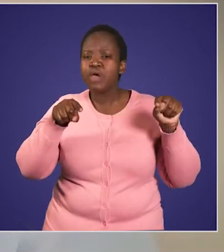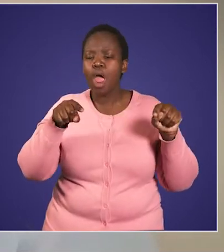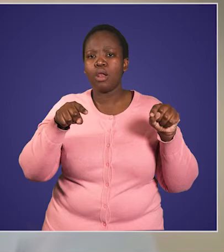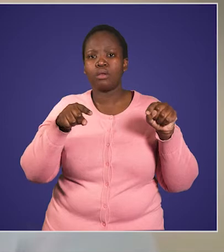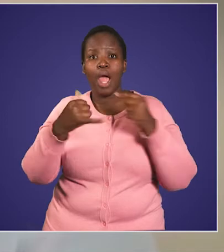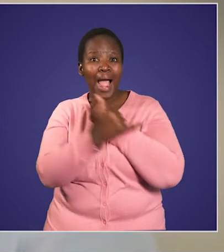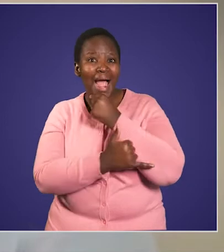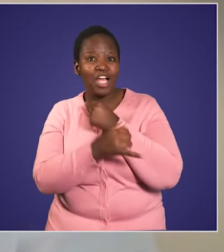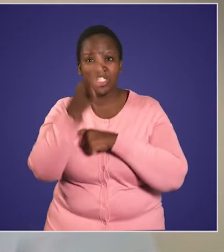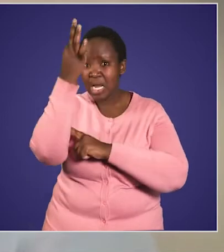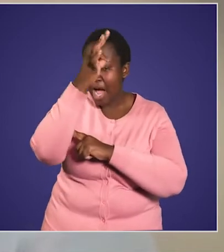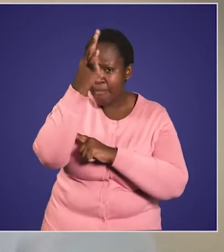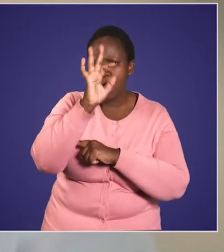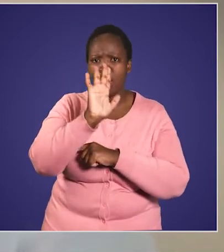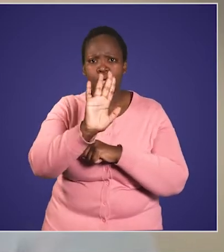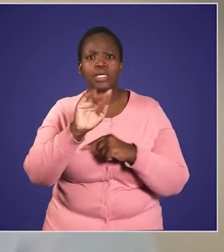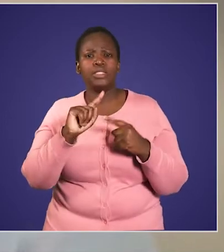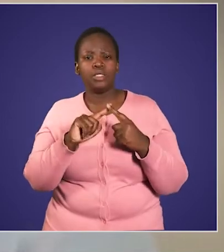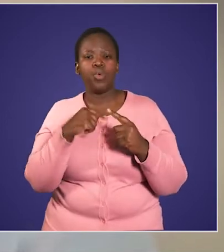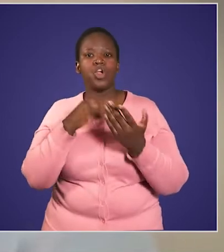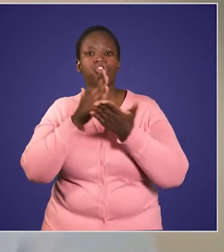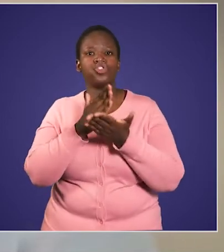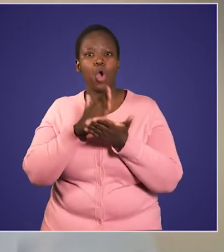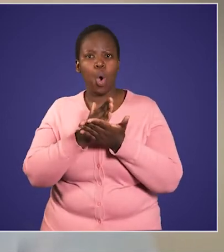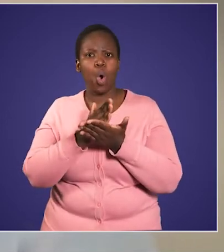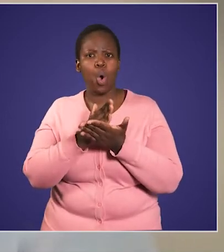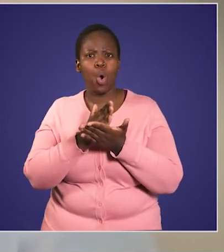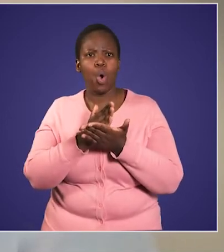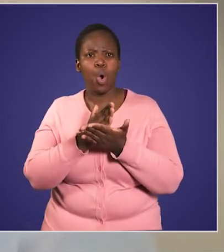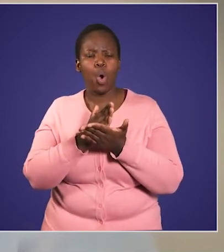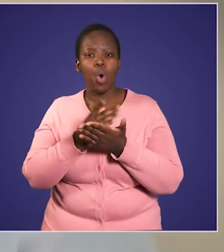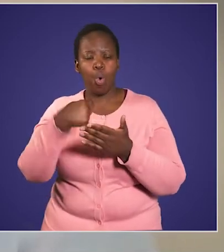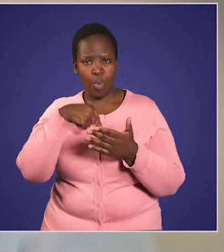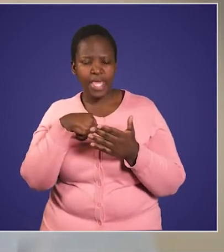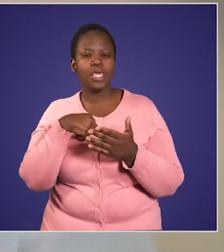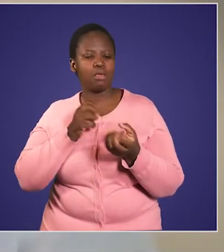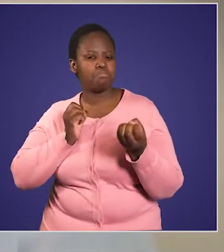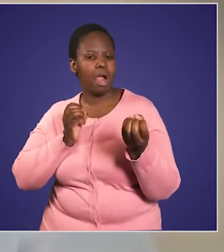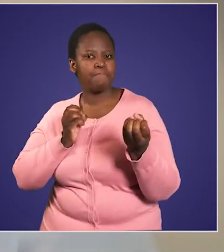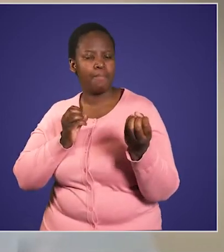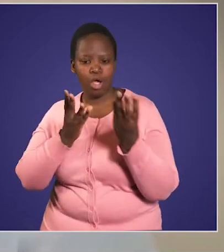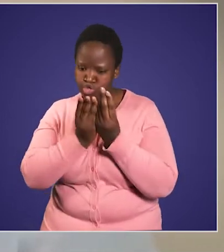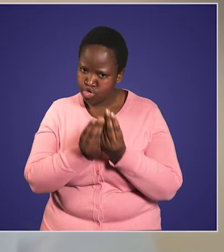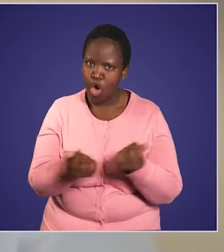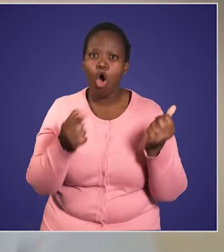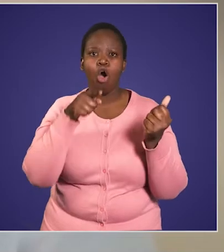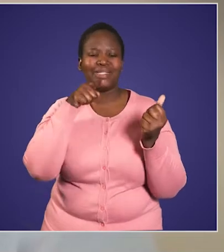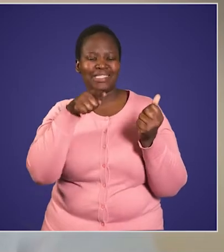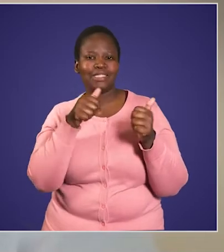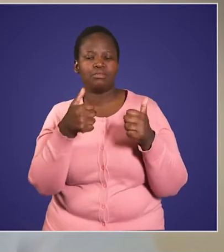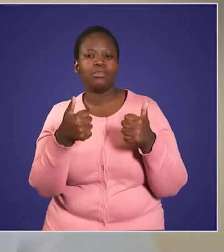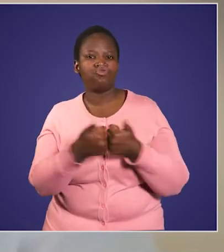and head of government, we're sure that we will address those challenges